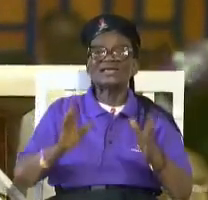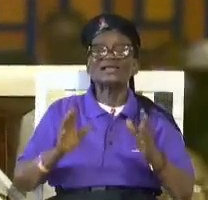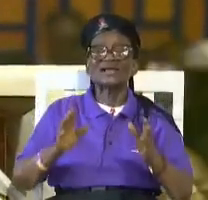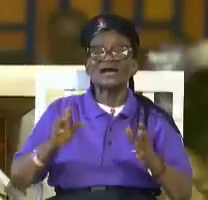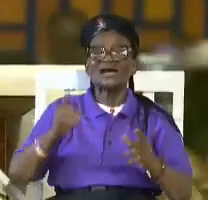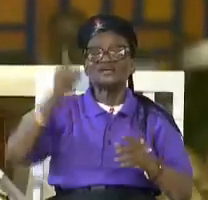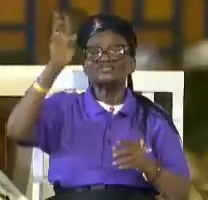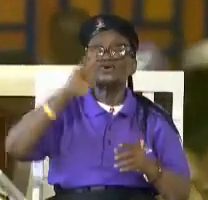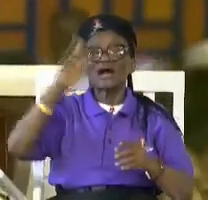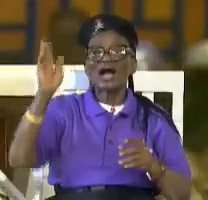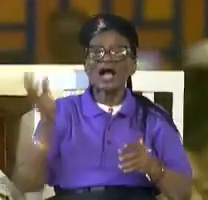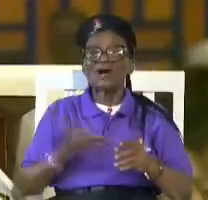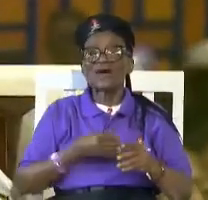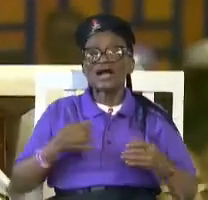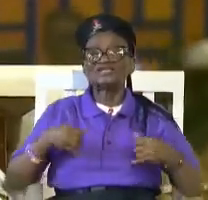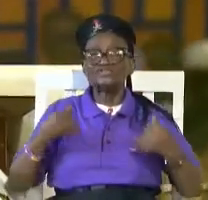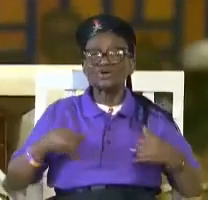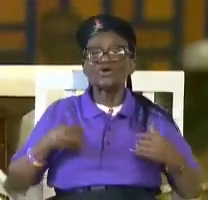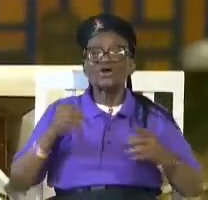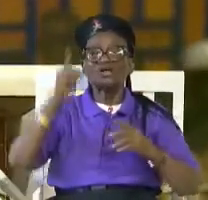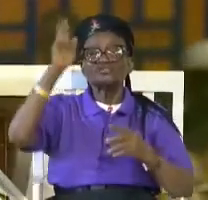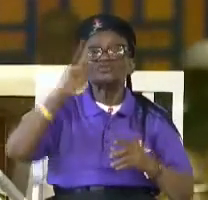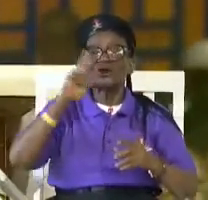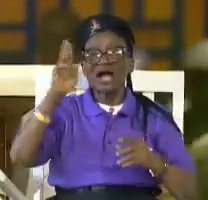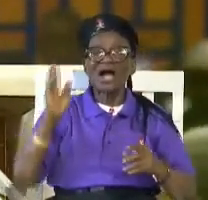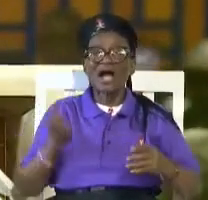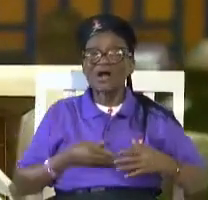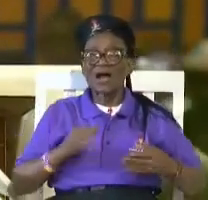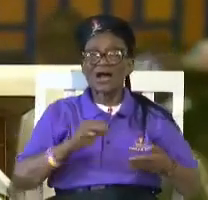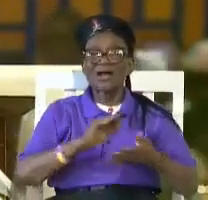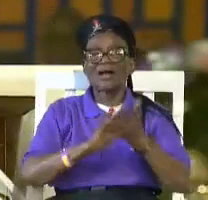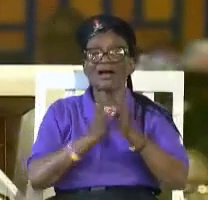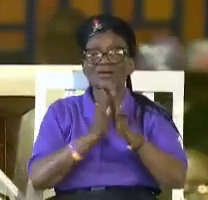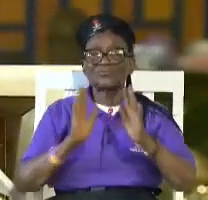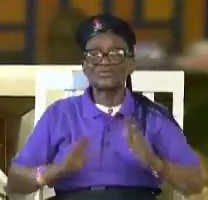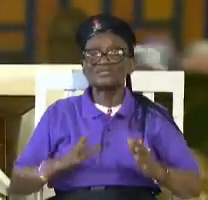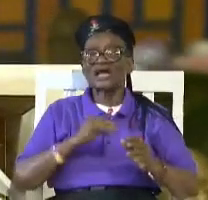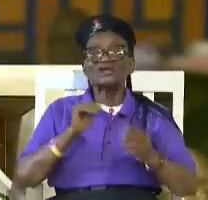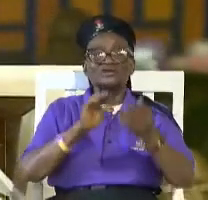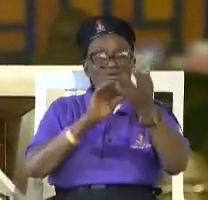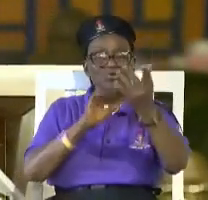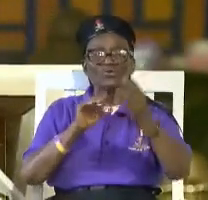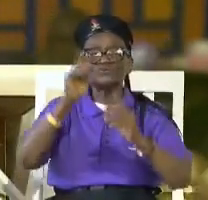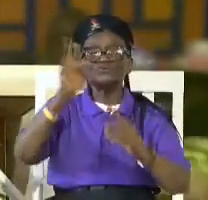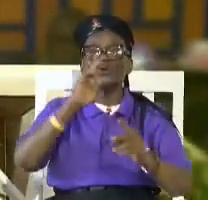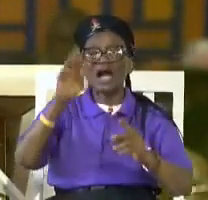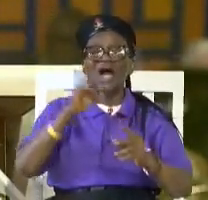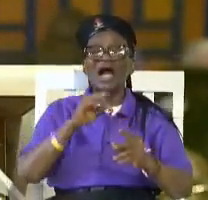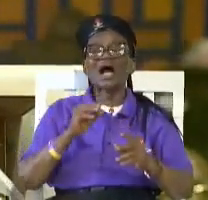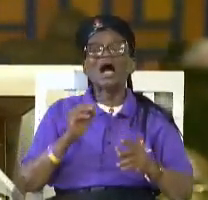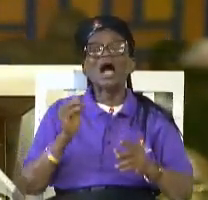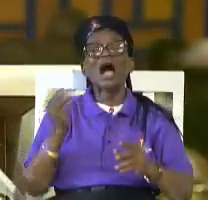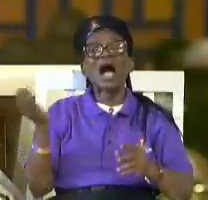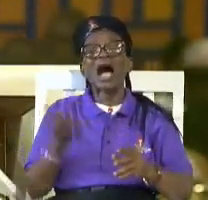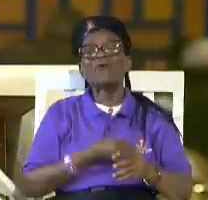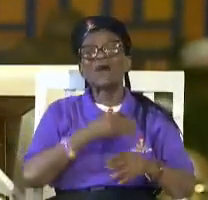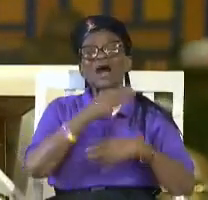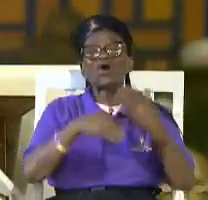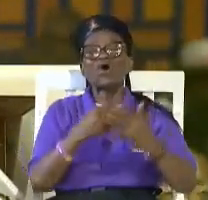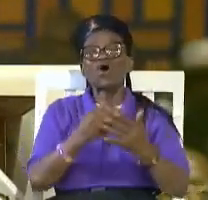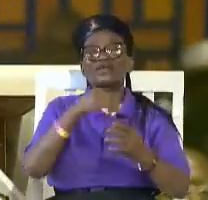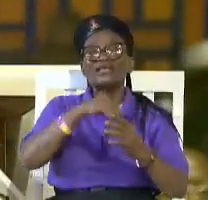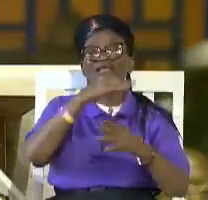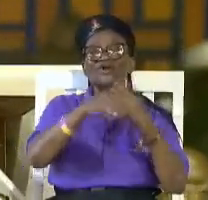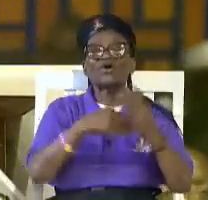are our joy. You are our peace. You are our hope. You are all in all. You are everything. Thank you for